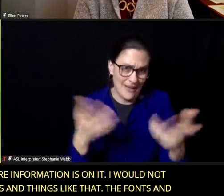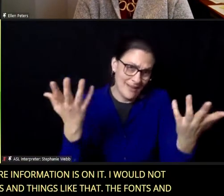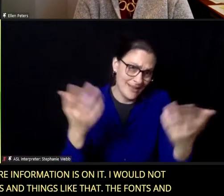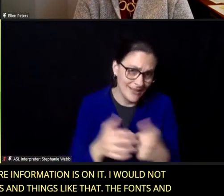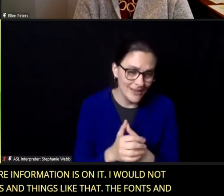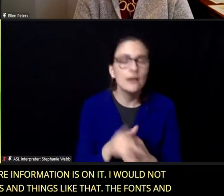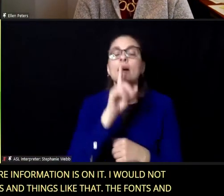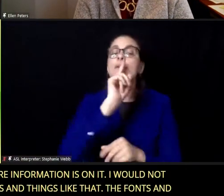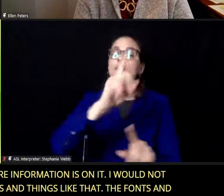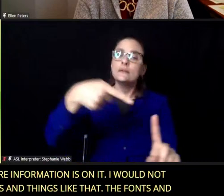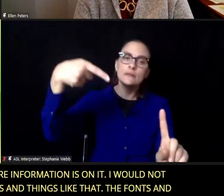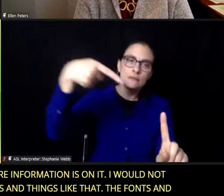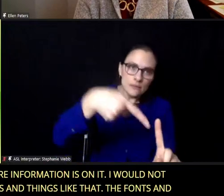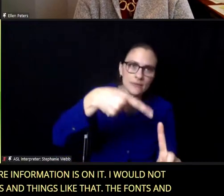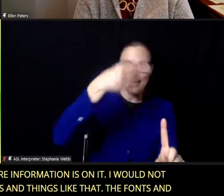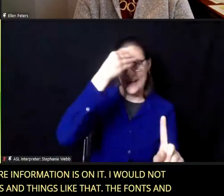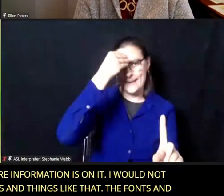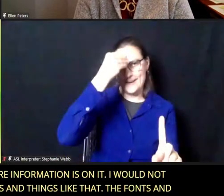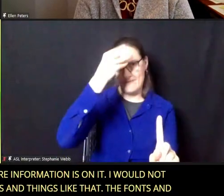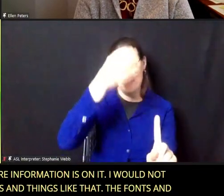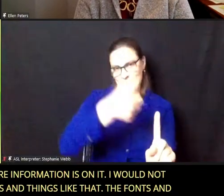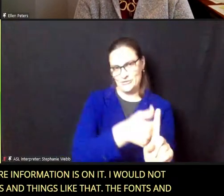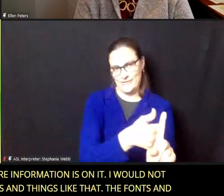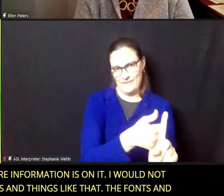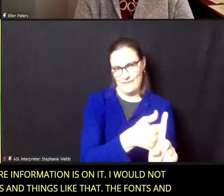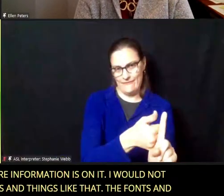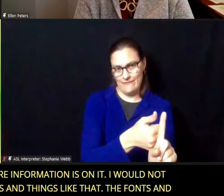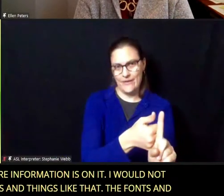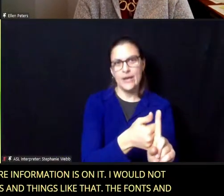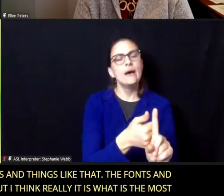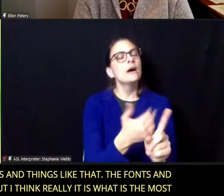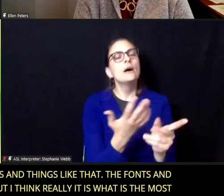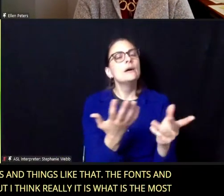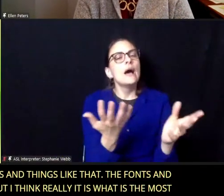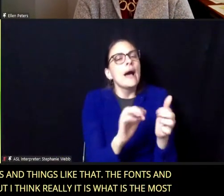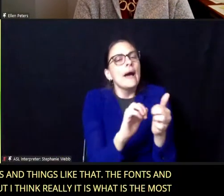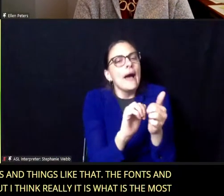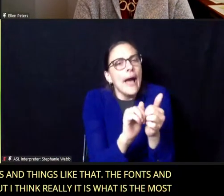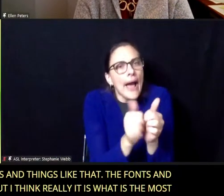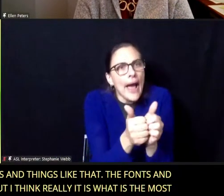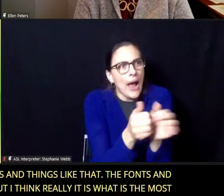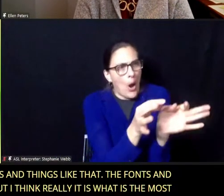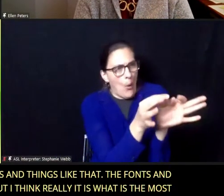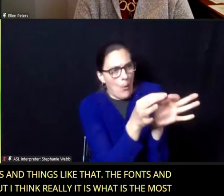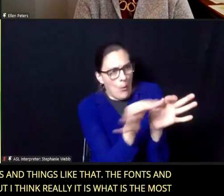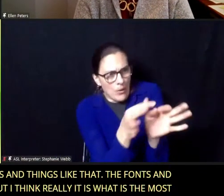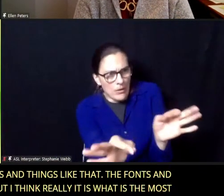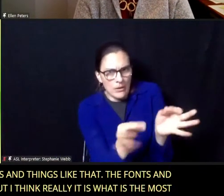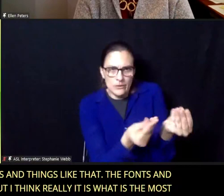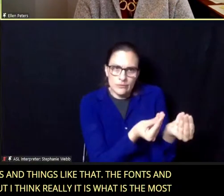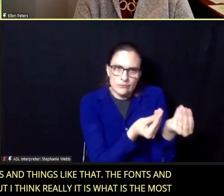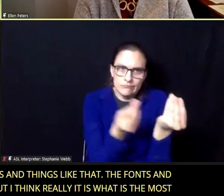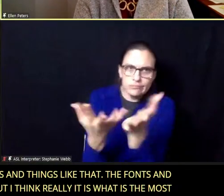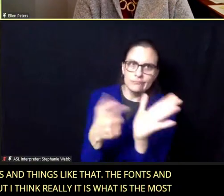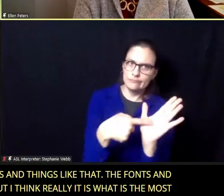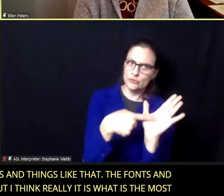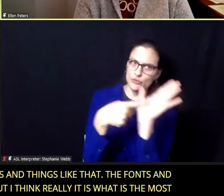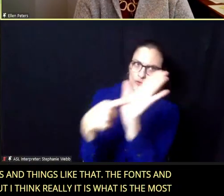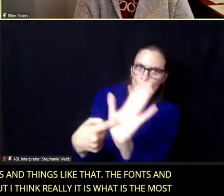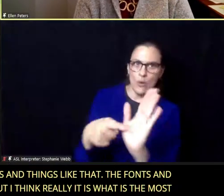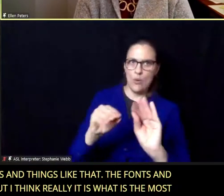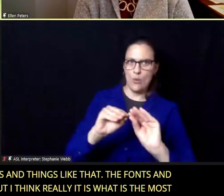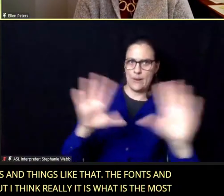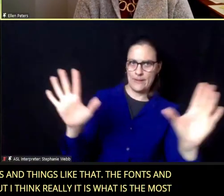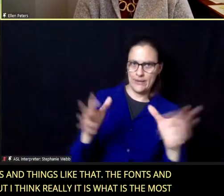it's what is the most important information? What are the words that are going to best convey that information? And to people who vary